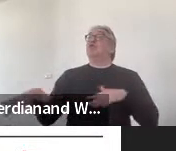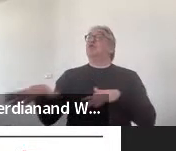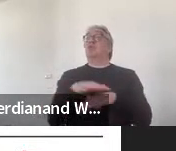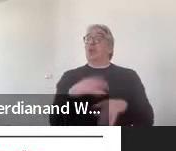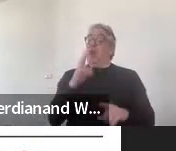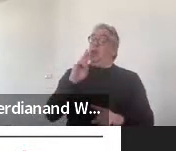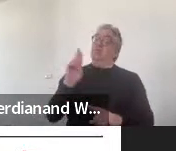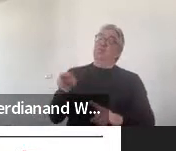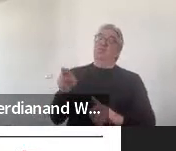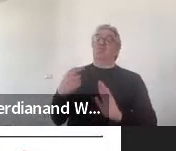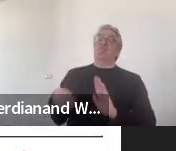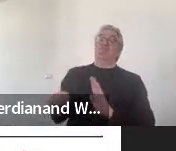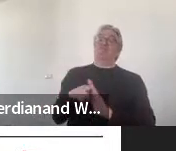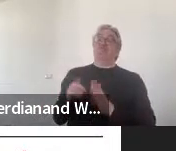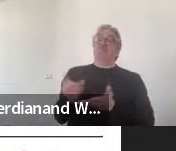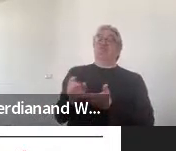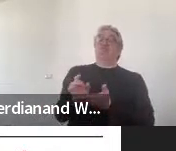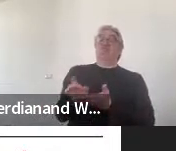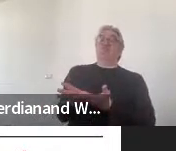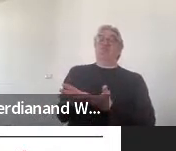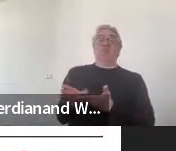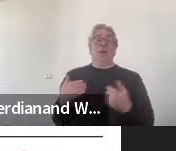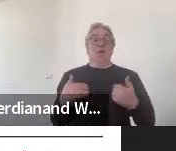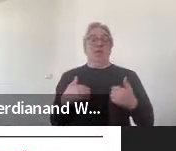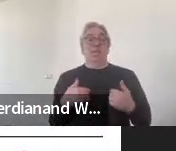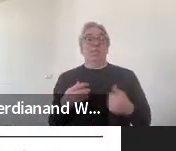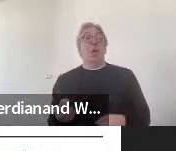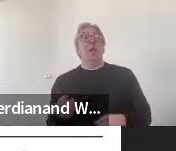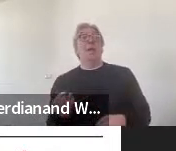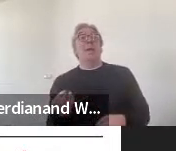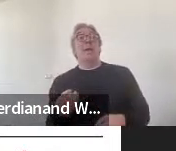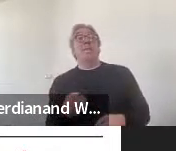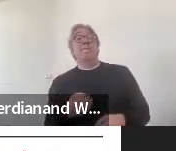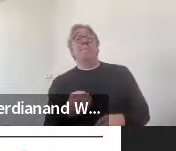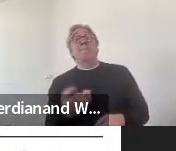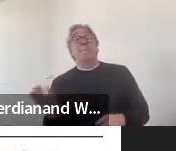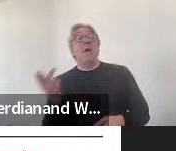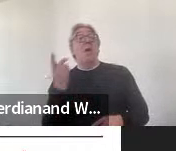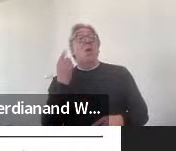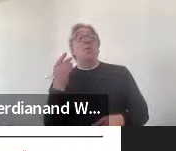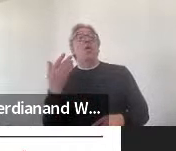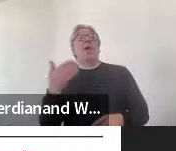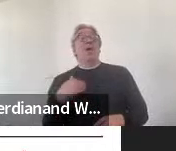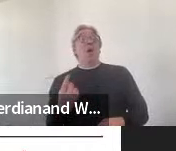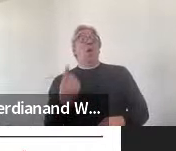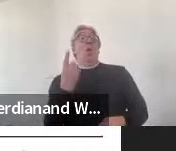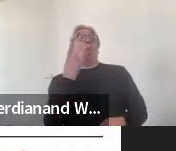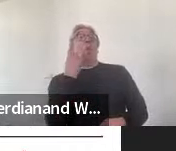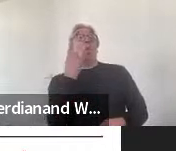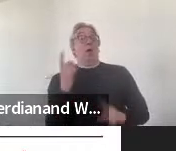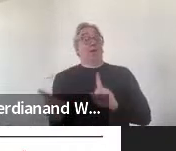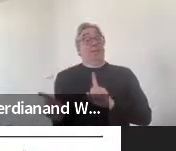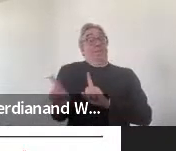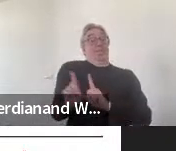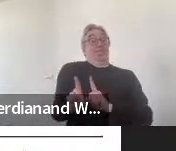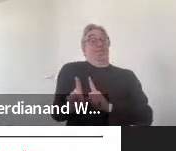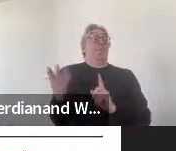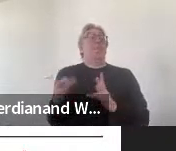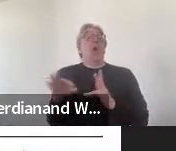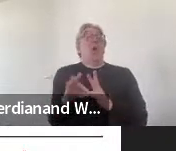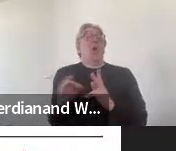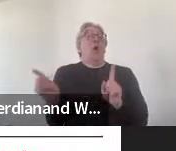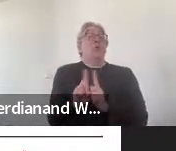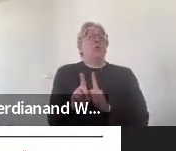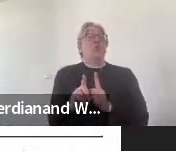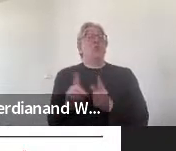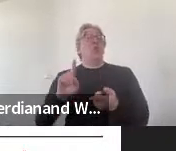exclusion. Often they have one close person which going through with them through their life. It could be the husband, a